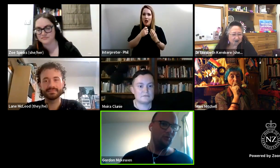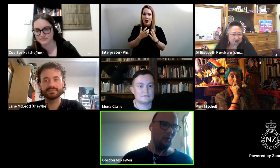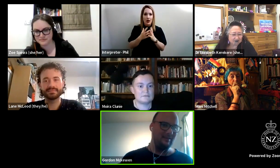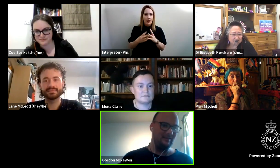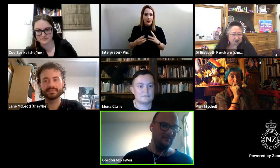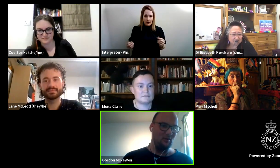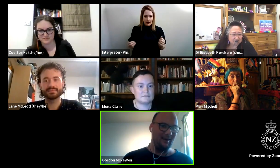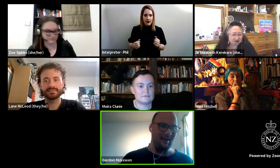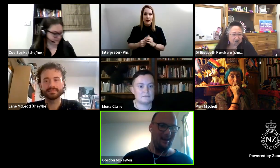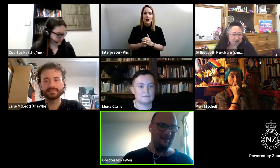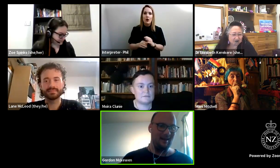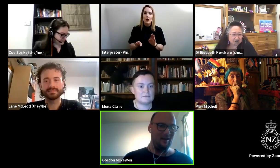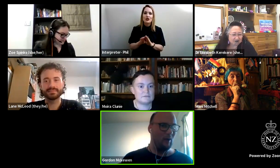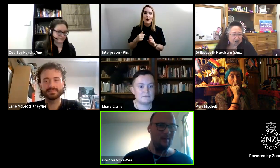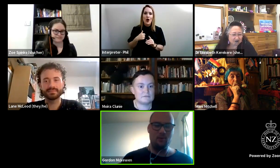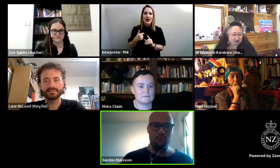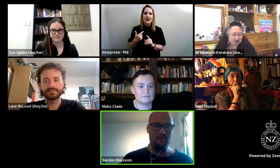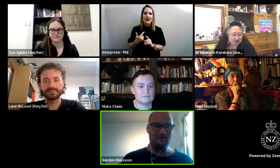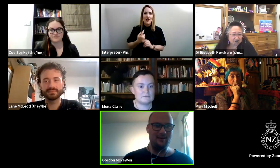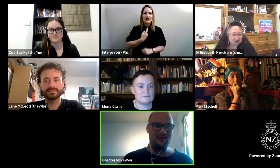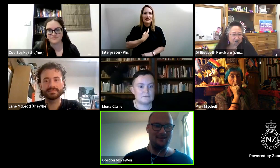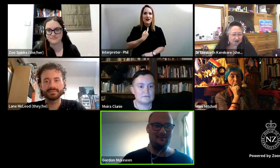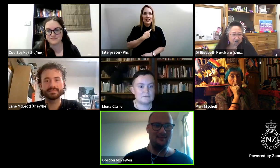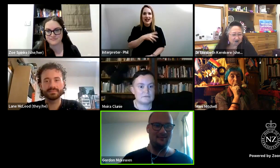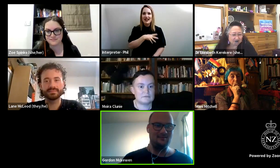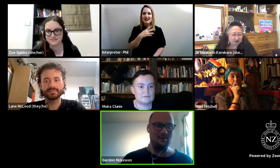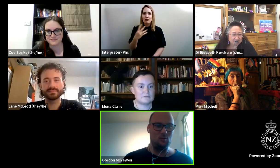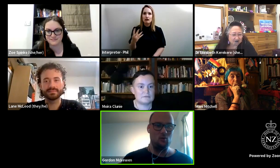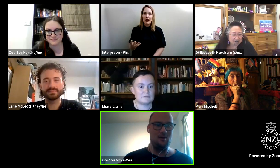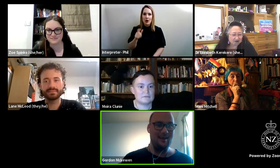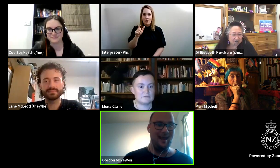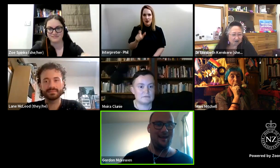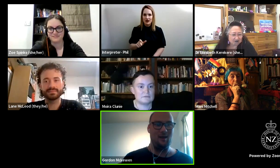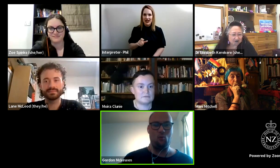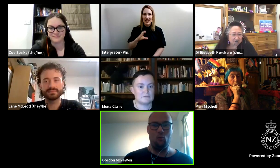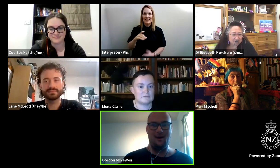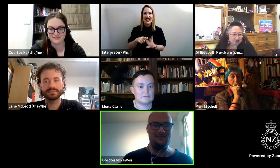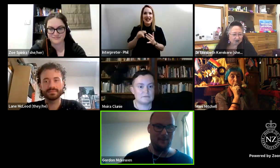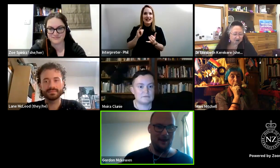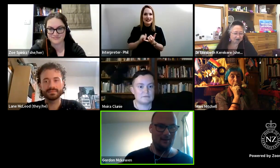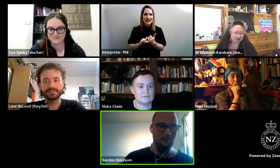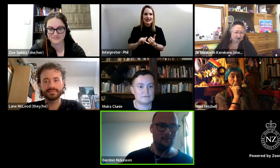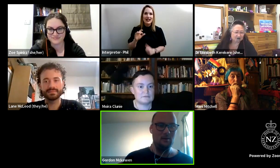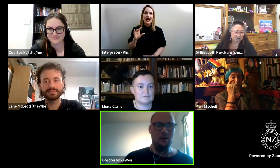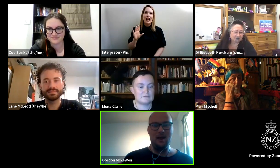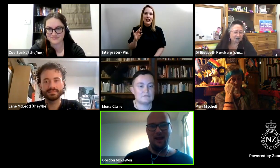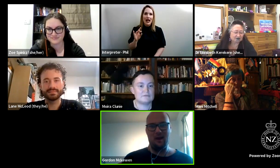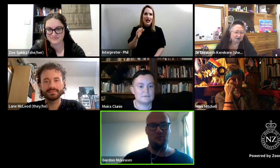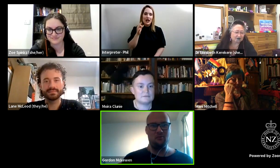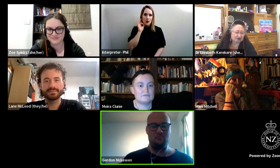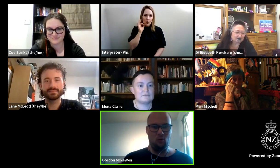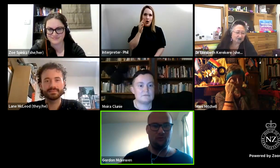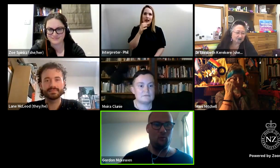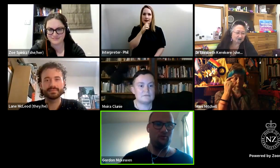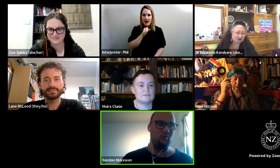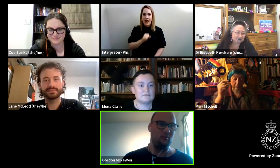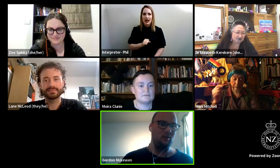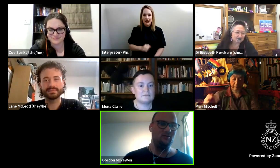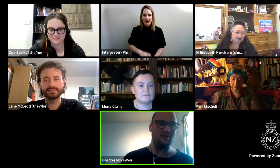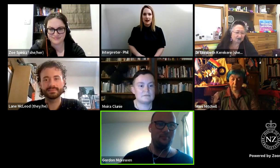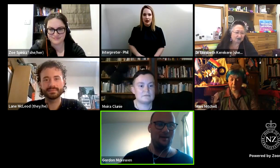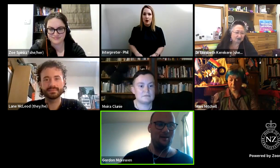I also identify as a rainbow person, as a cis gay white male, and also